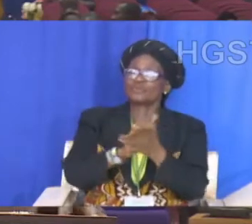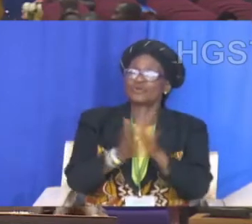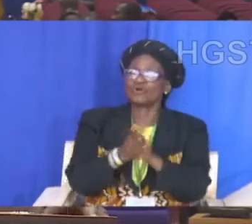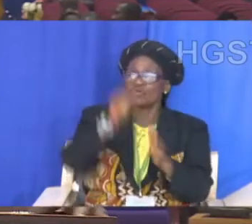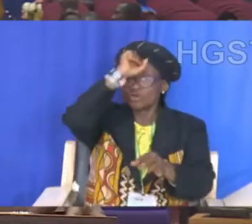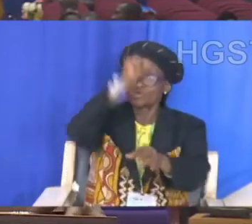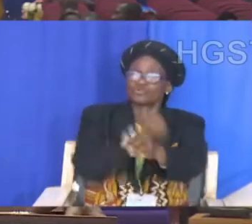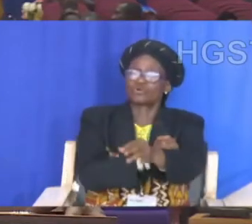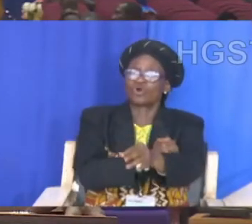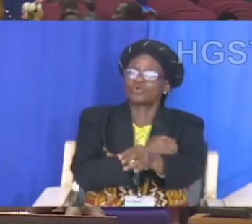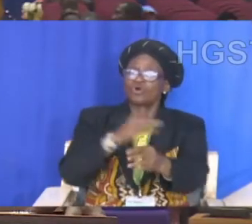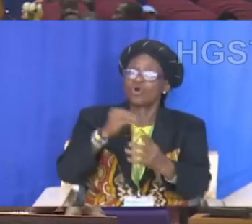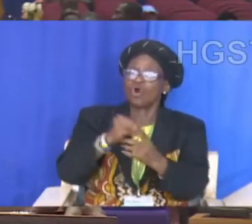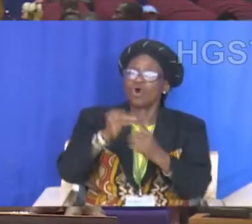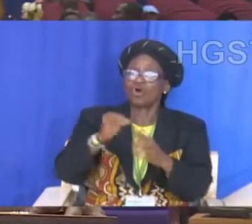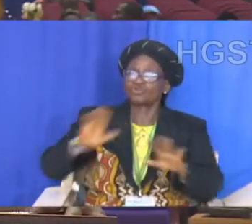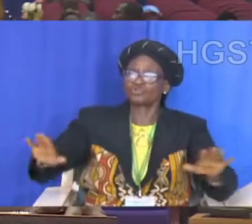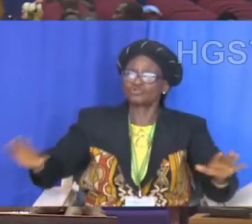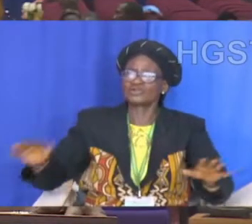of God.